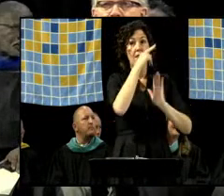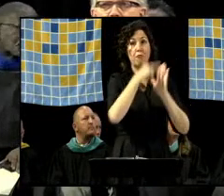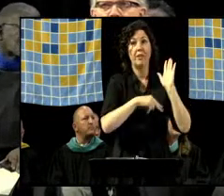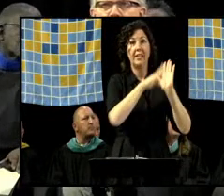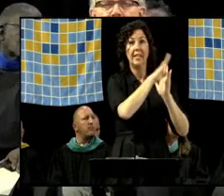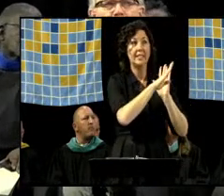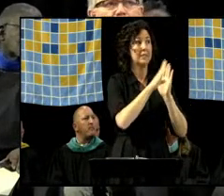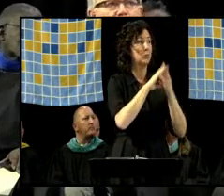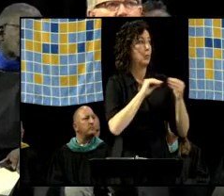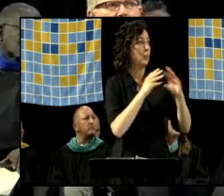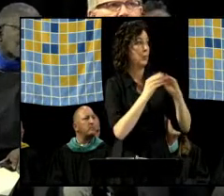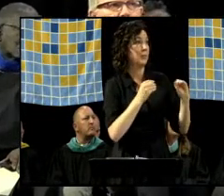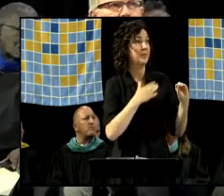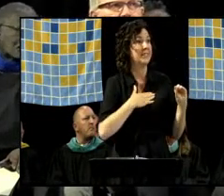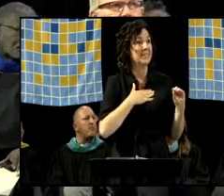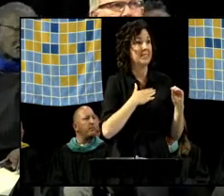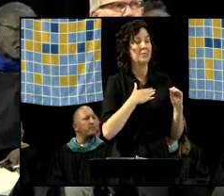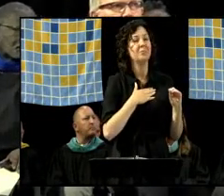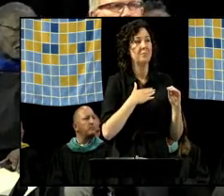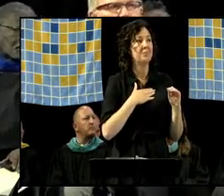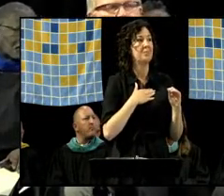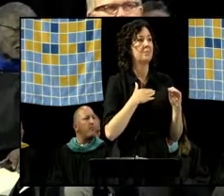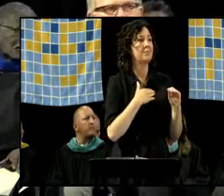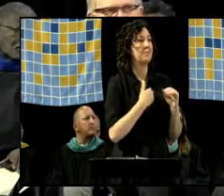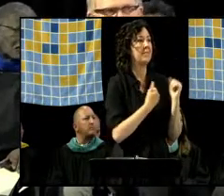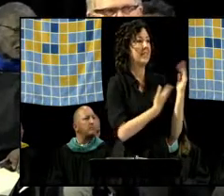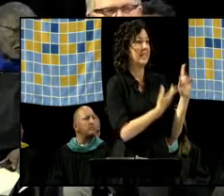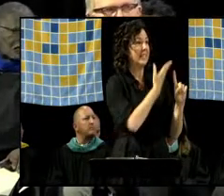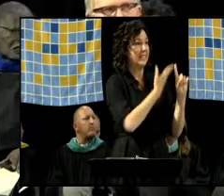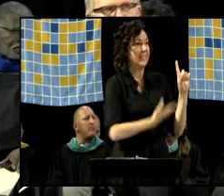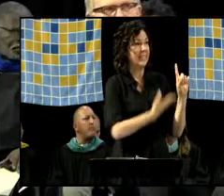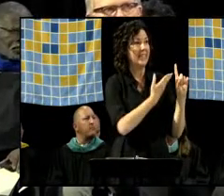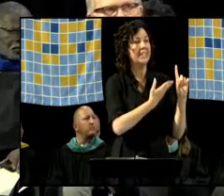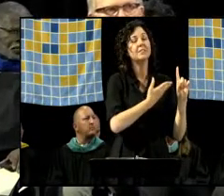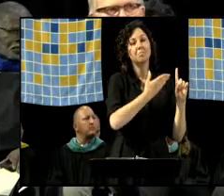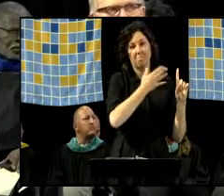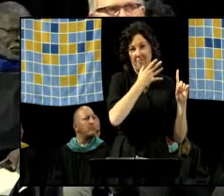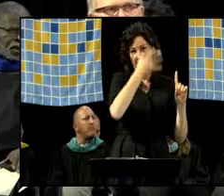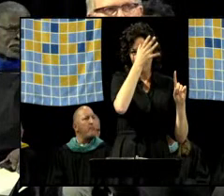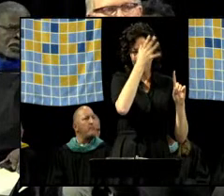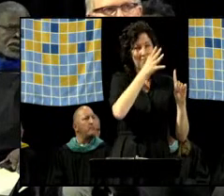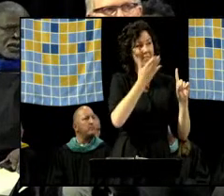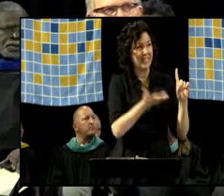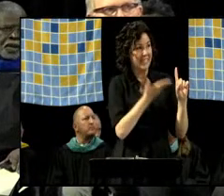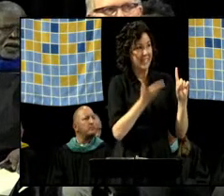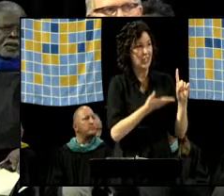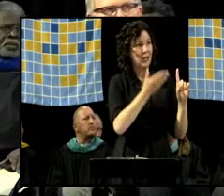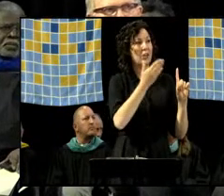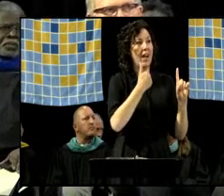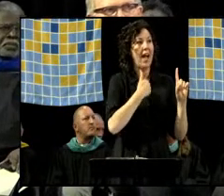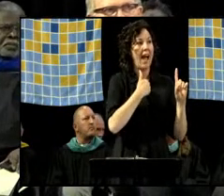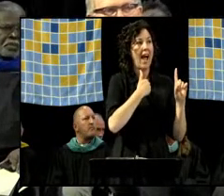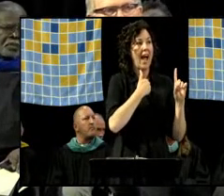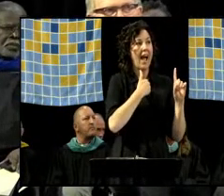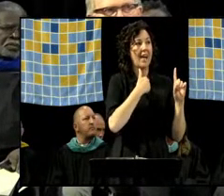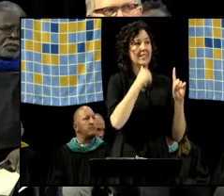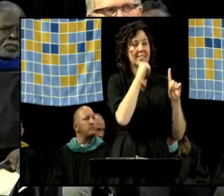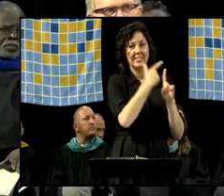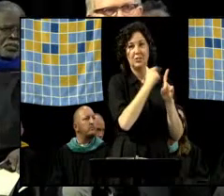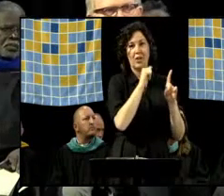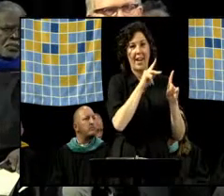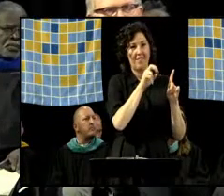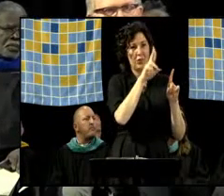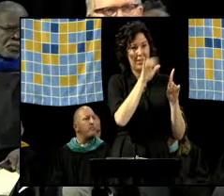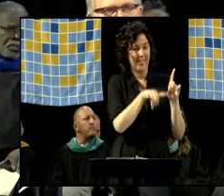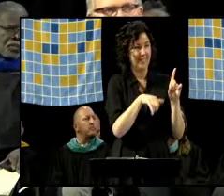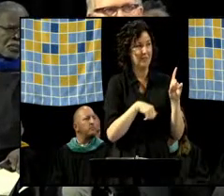read? Jennings Douglas Thompson is the son of Amy and Jason Thompson and brother to Avery Thompson. Jennings is a